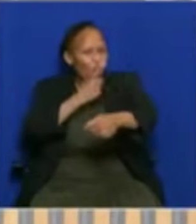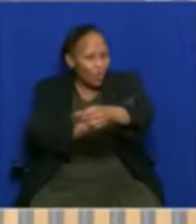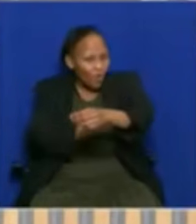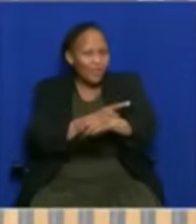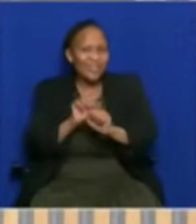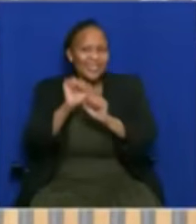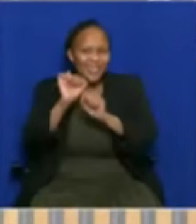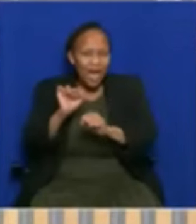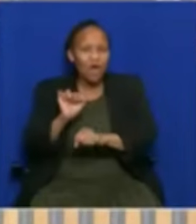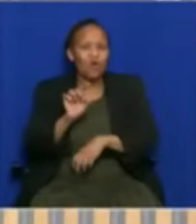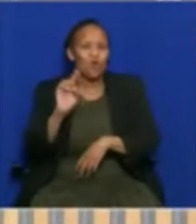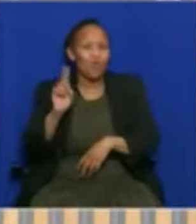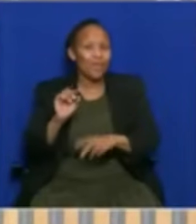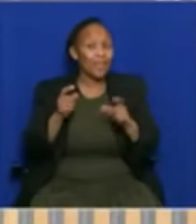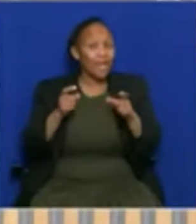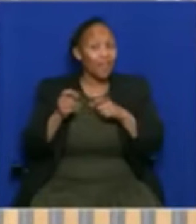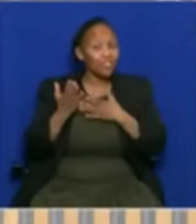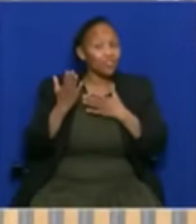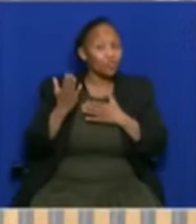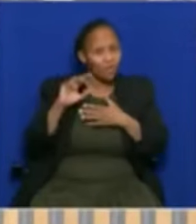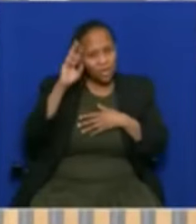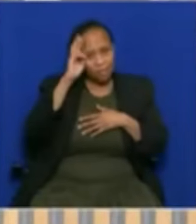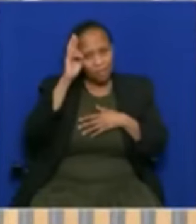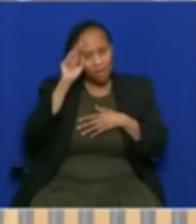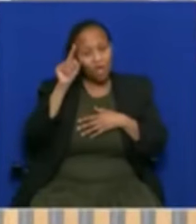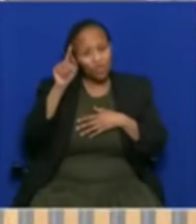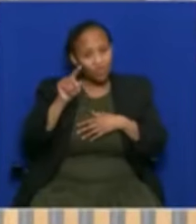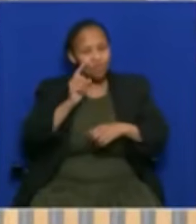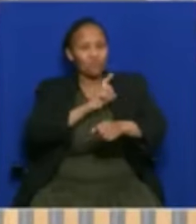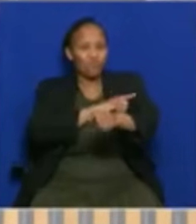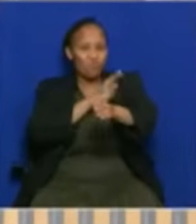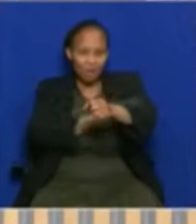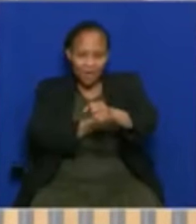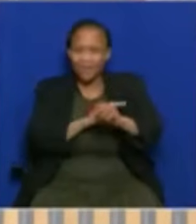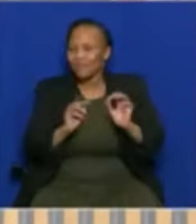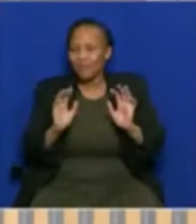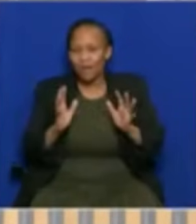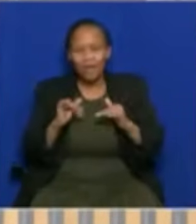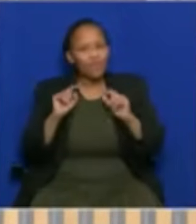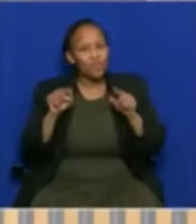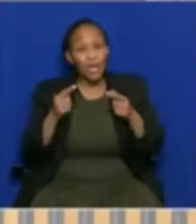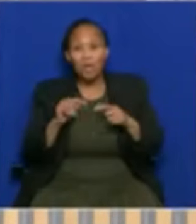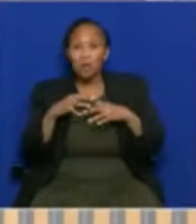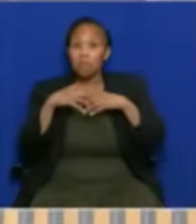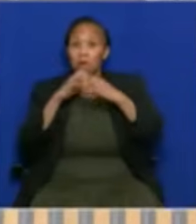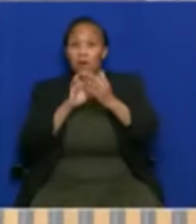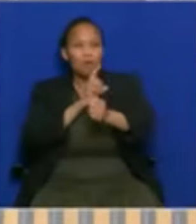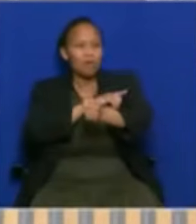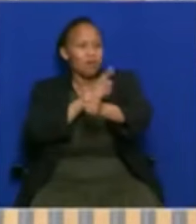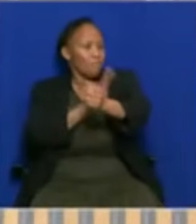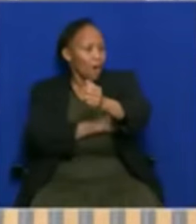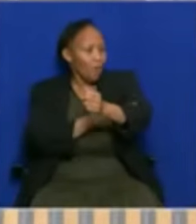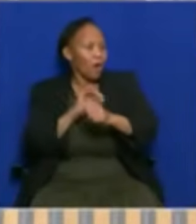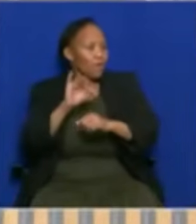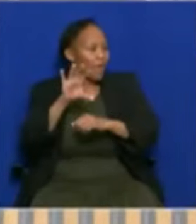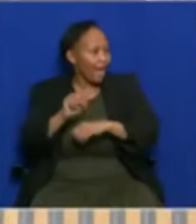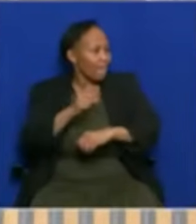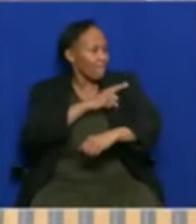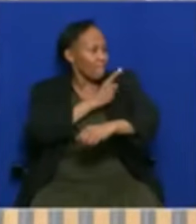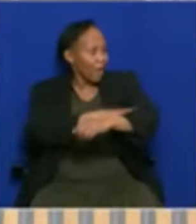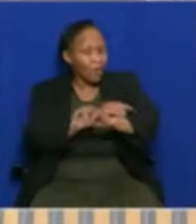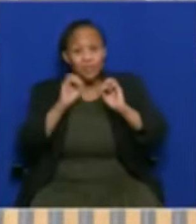Because remember, you're a creature of statute. You don't get to create powers as you don't have inherent powers. So you always have